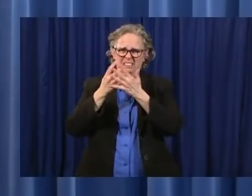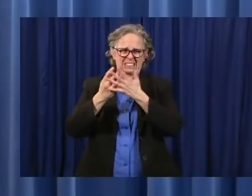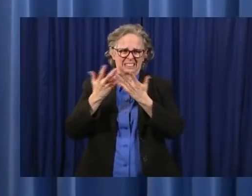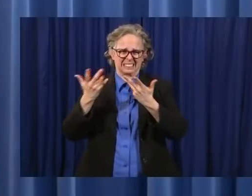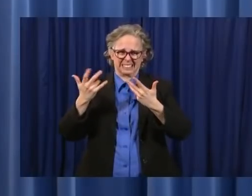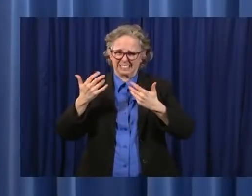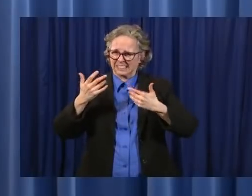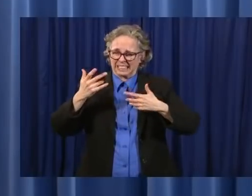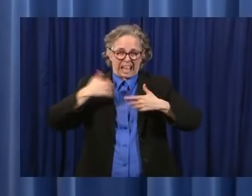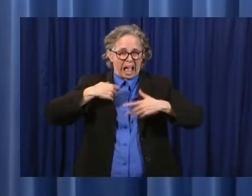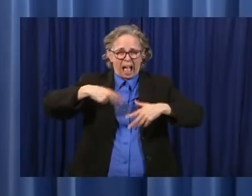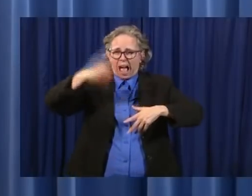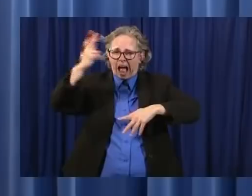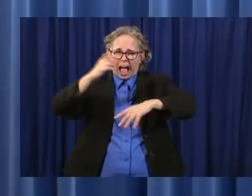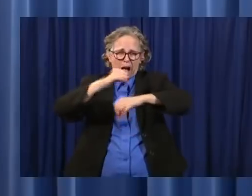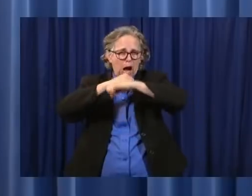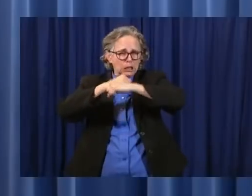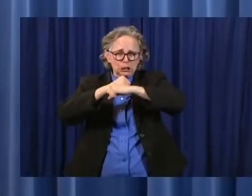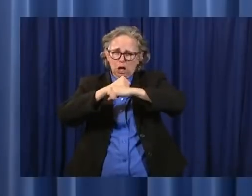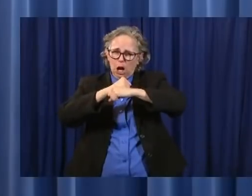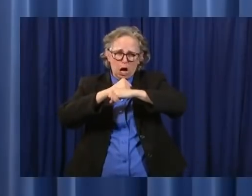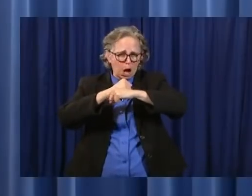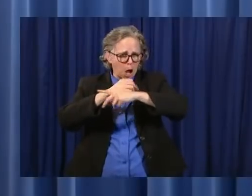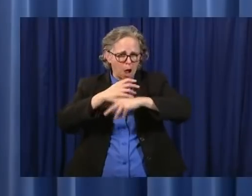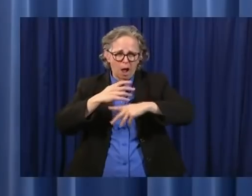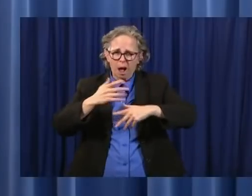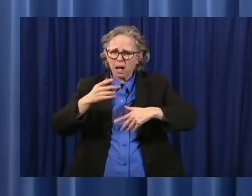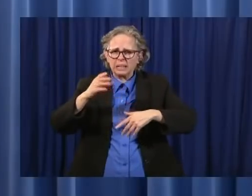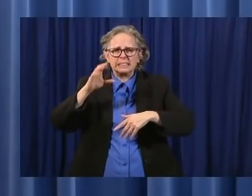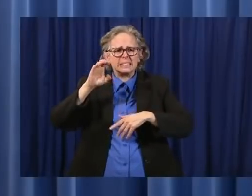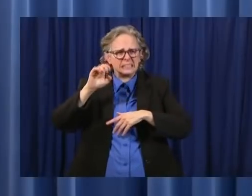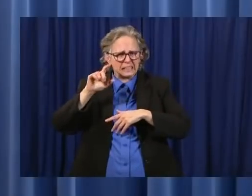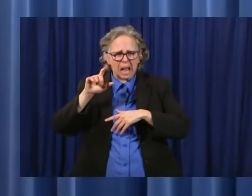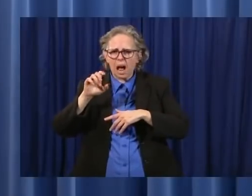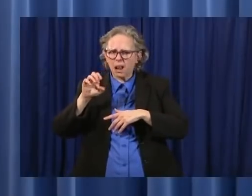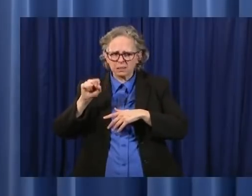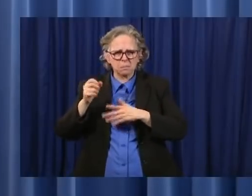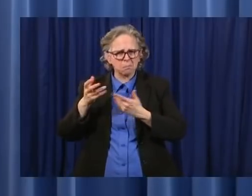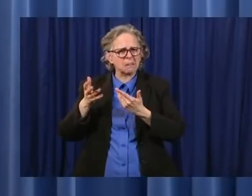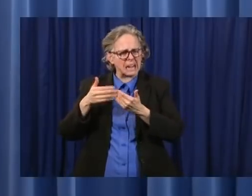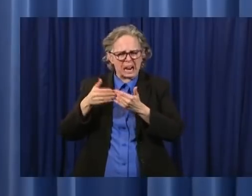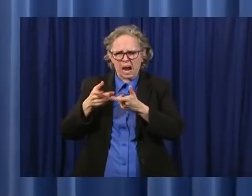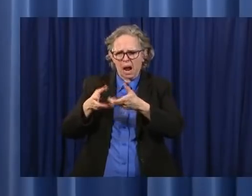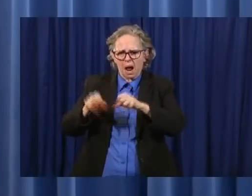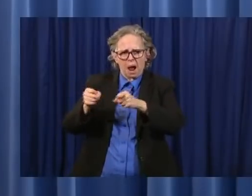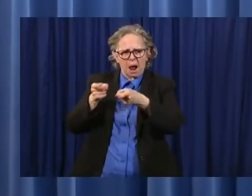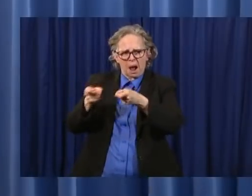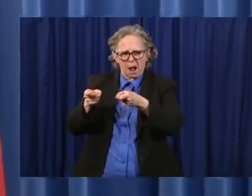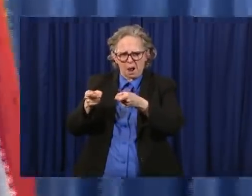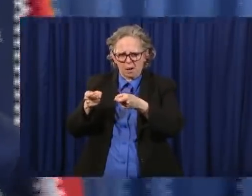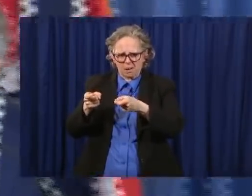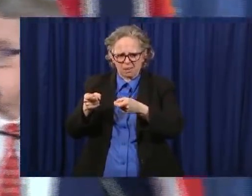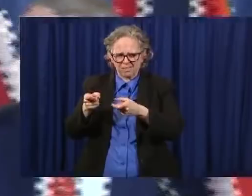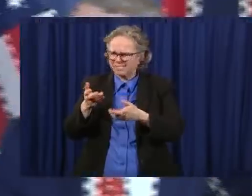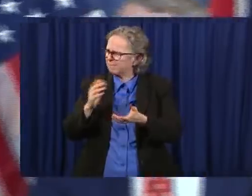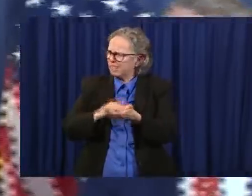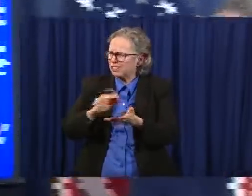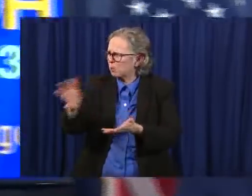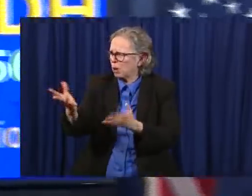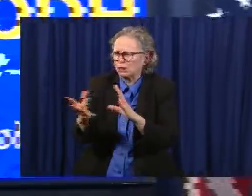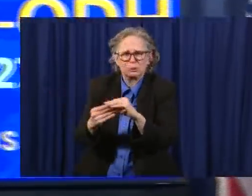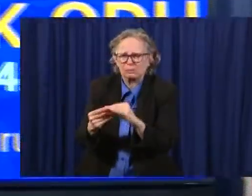in cells, that obviously is much easier to control that. I don't know, Dr. Acton, if you want to add anything to that, but that's